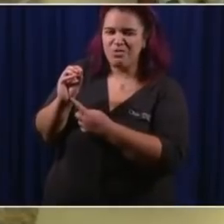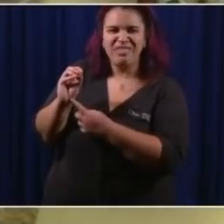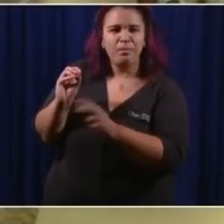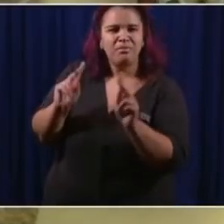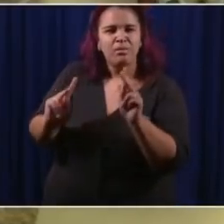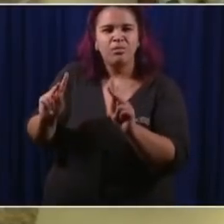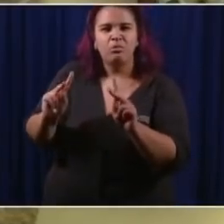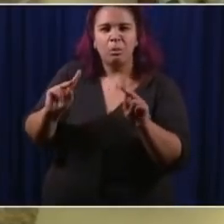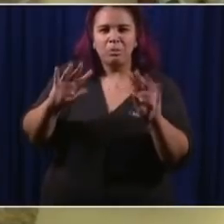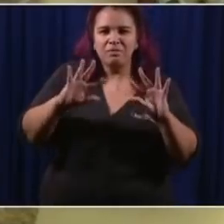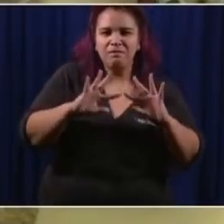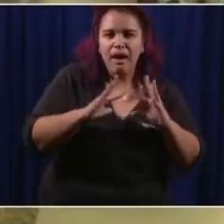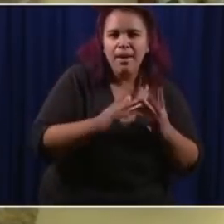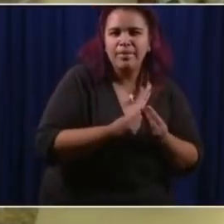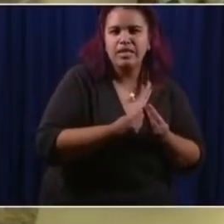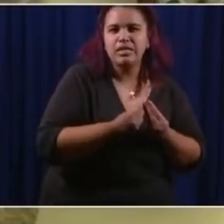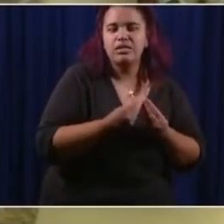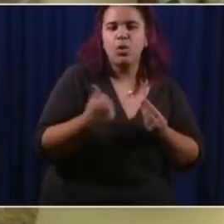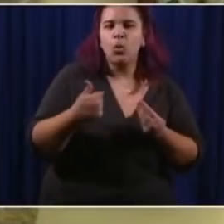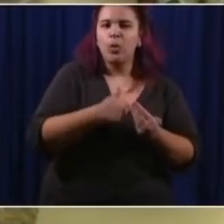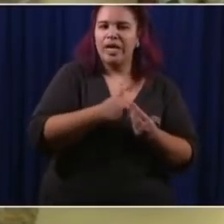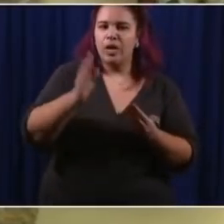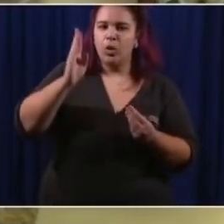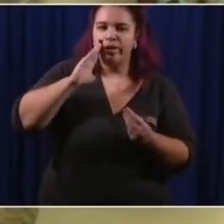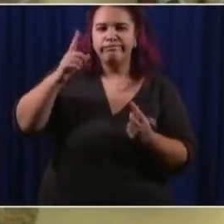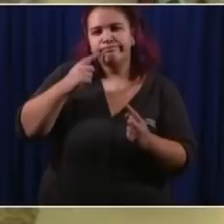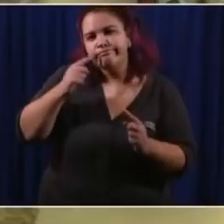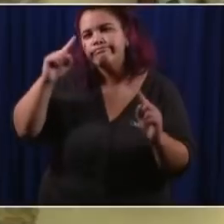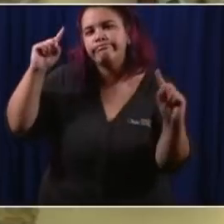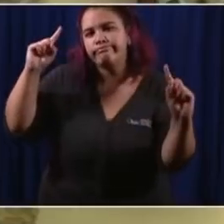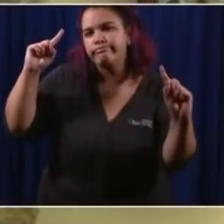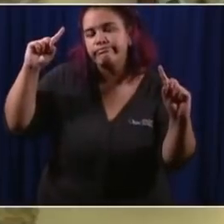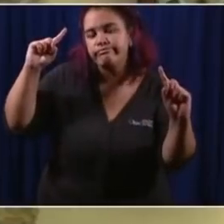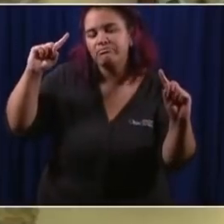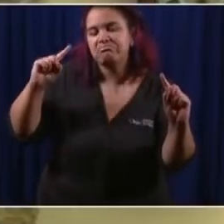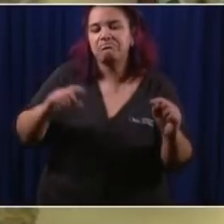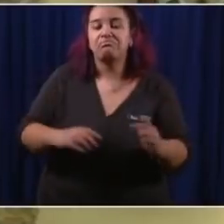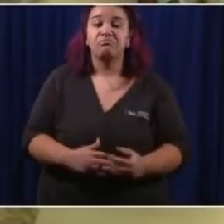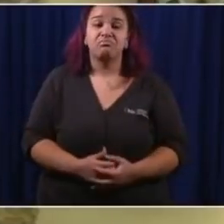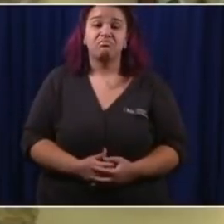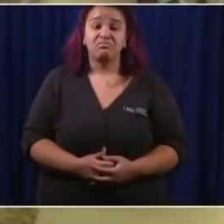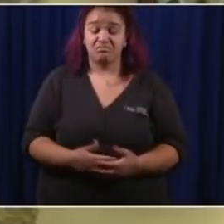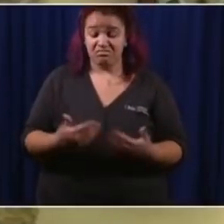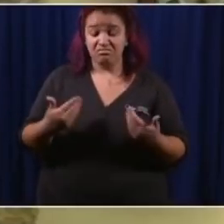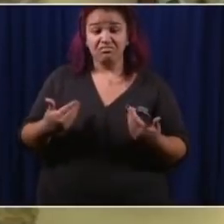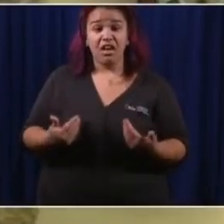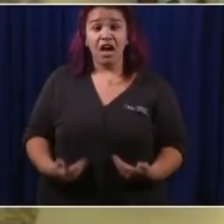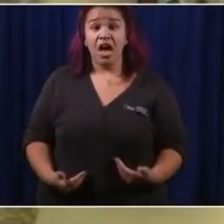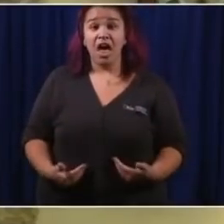forward. So I'm going to, look, I do not shy away from making decisions.